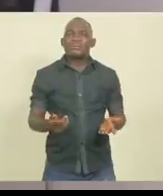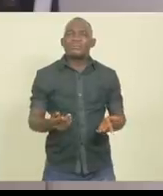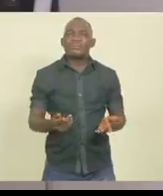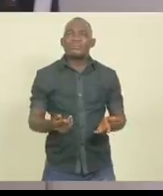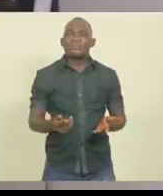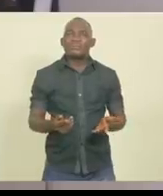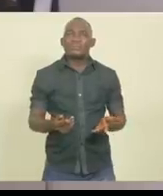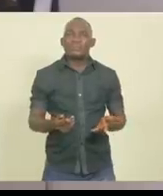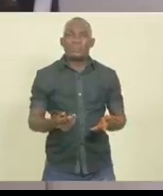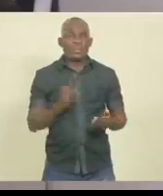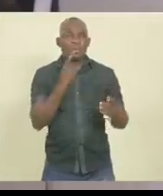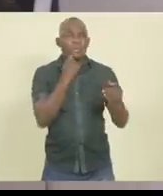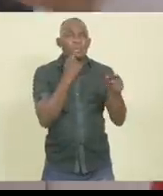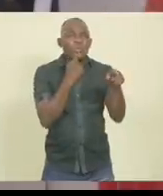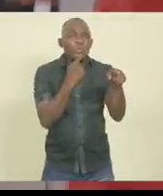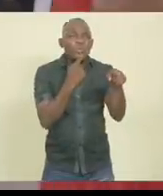Who's